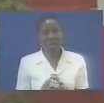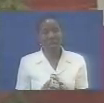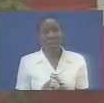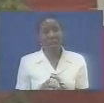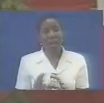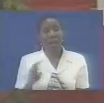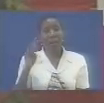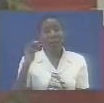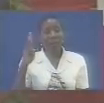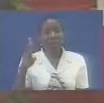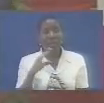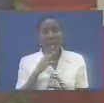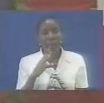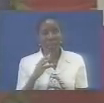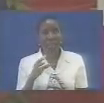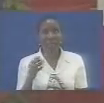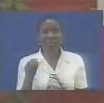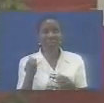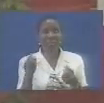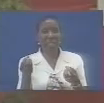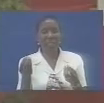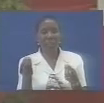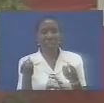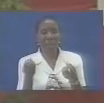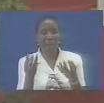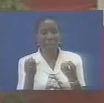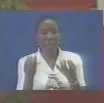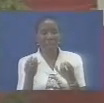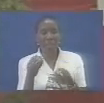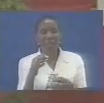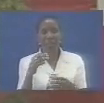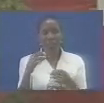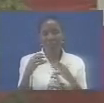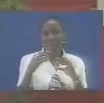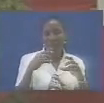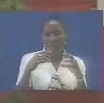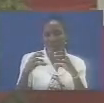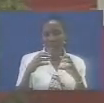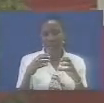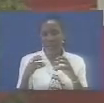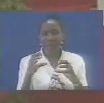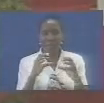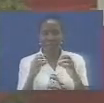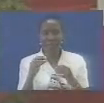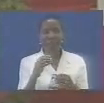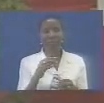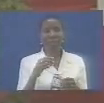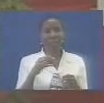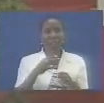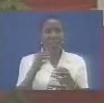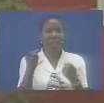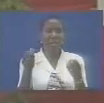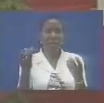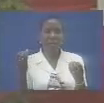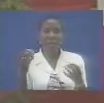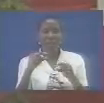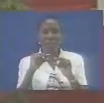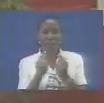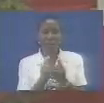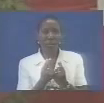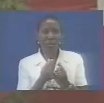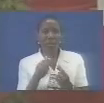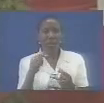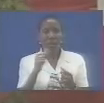over several consultations across the major stakeholder groups, urge support by the commercial bank and sector and credit